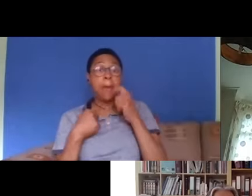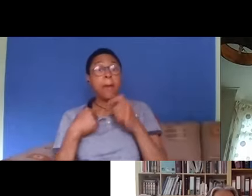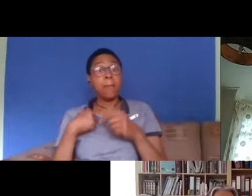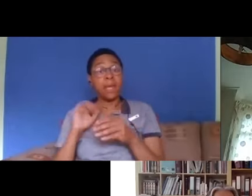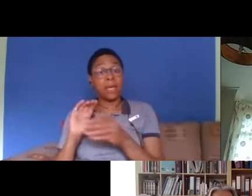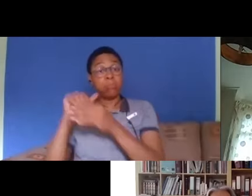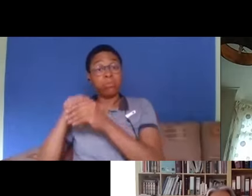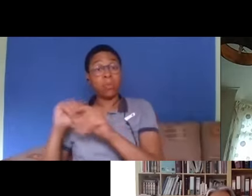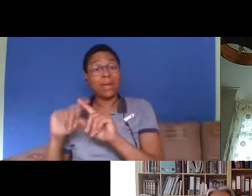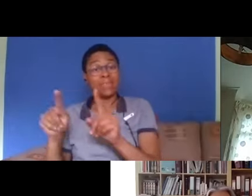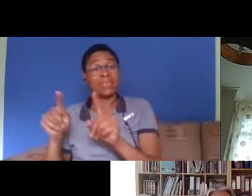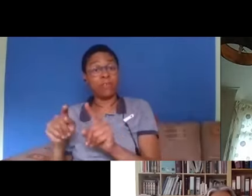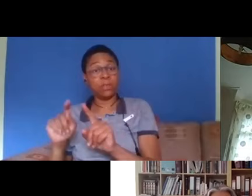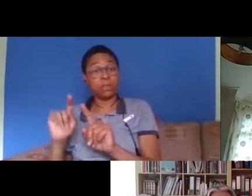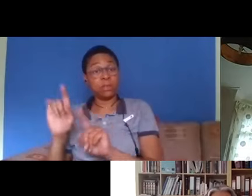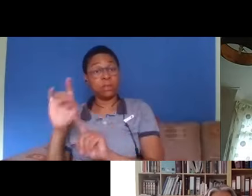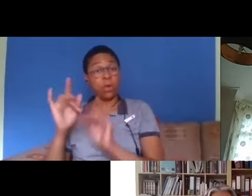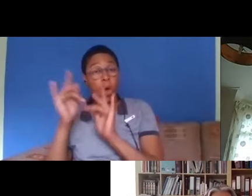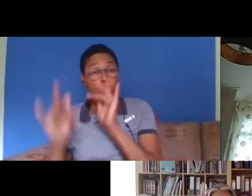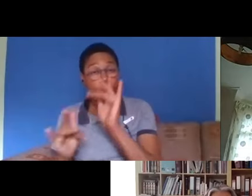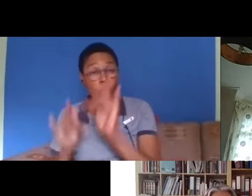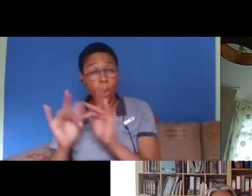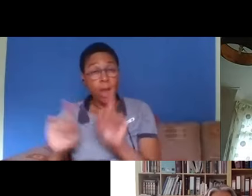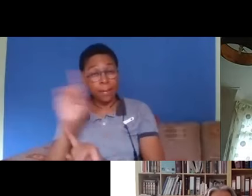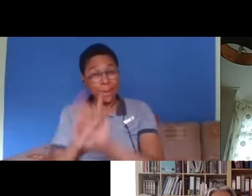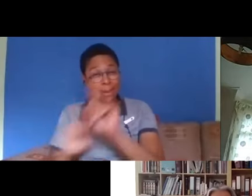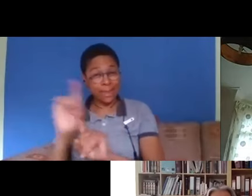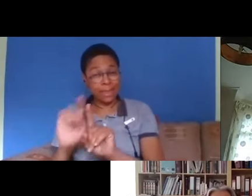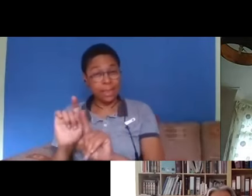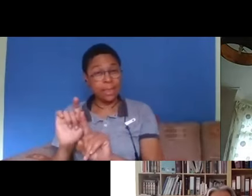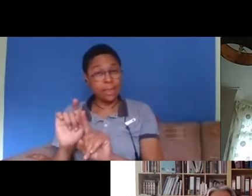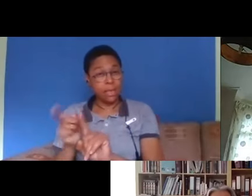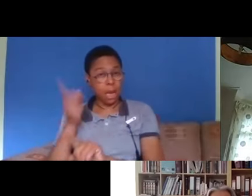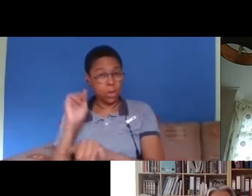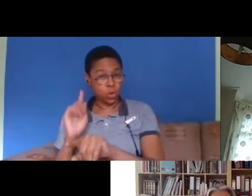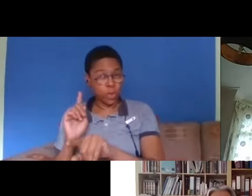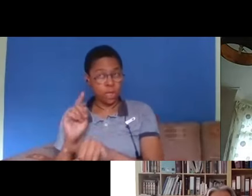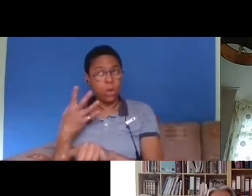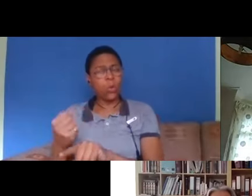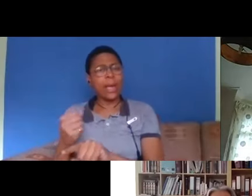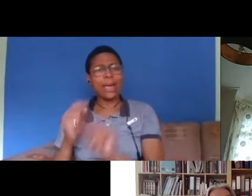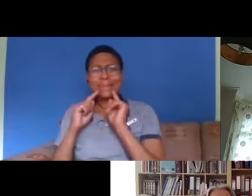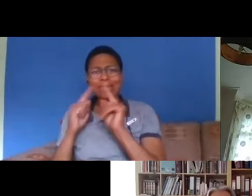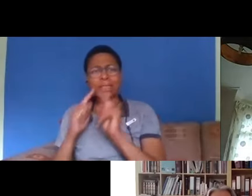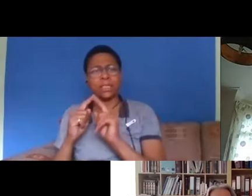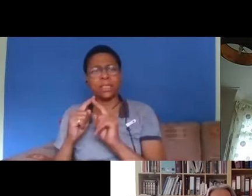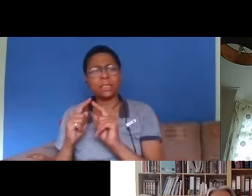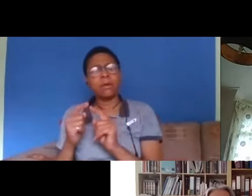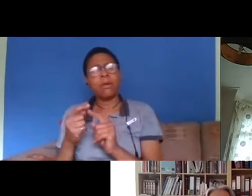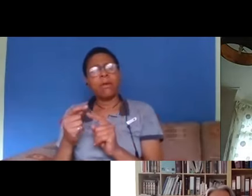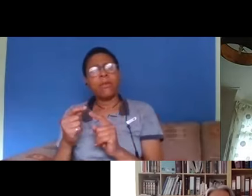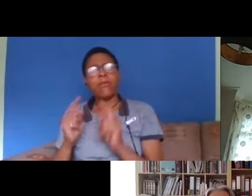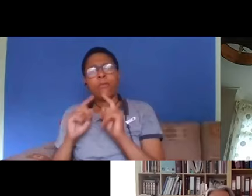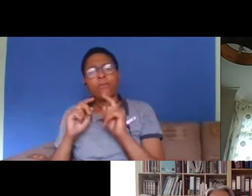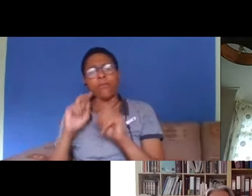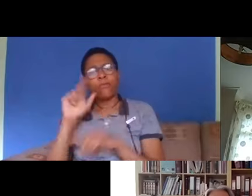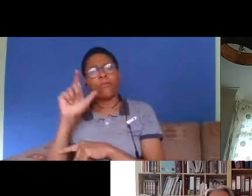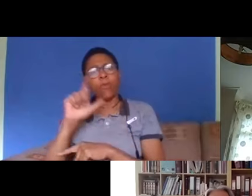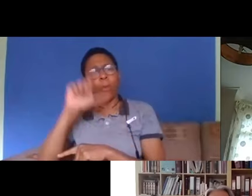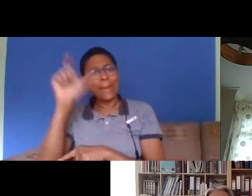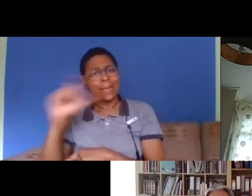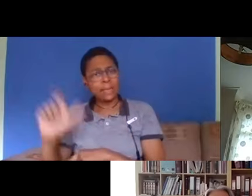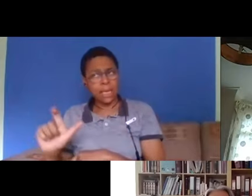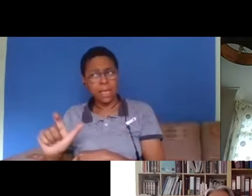teachers in Greece and Italy, and that is something that they are doing there. So when students coming to class, as